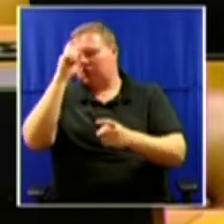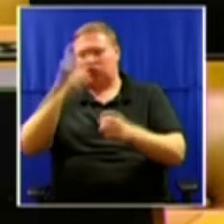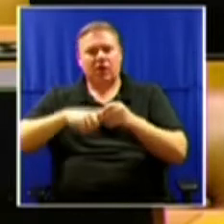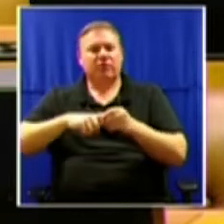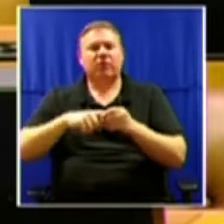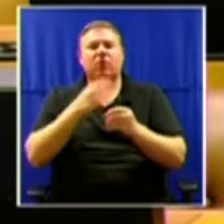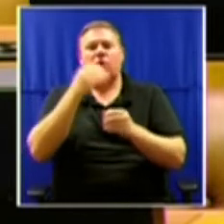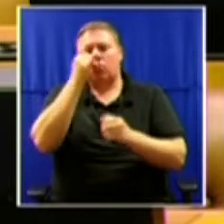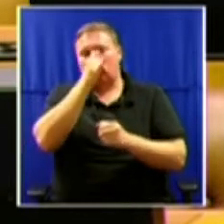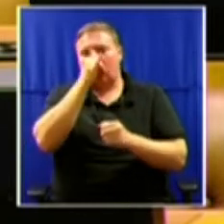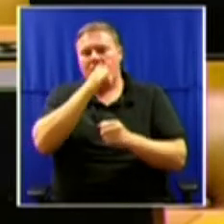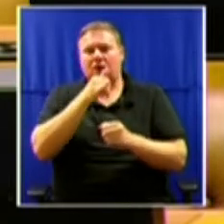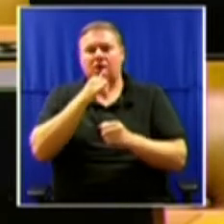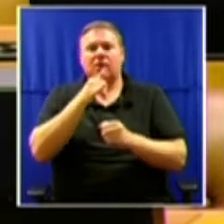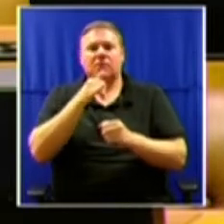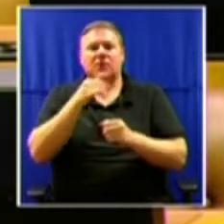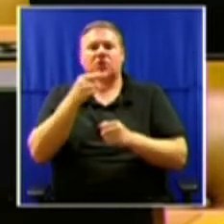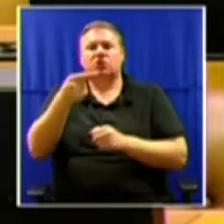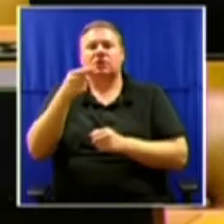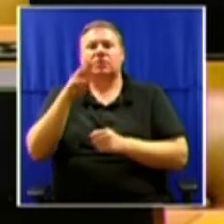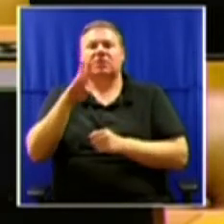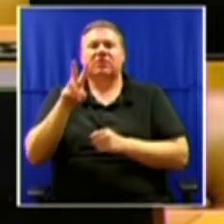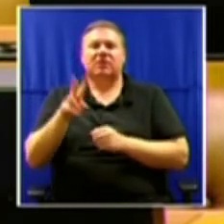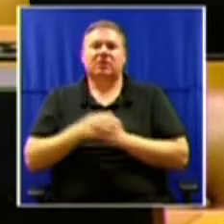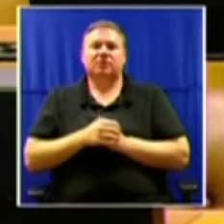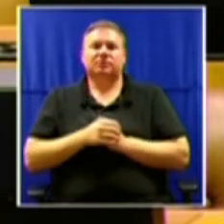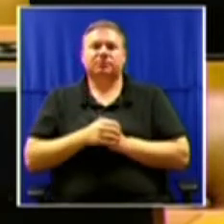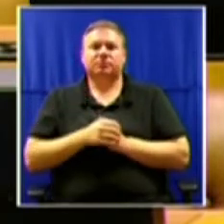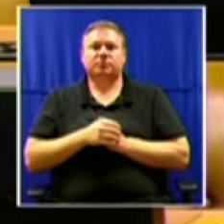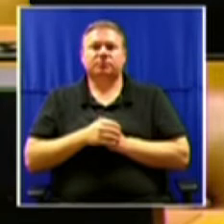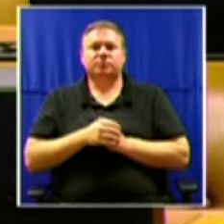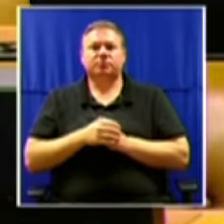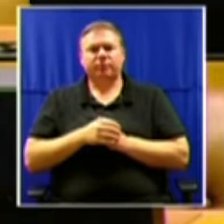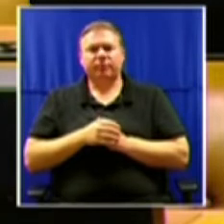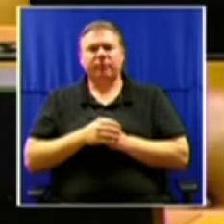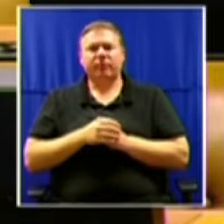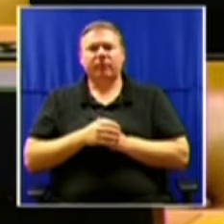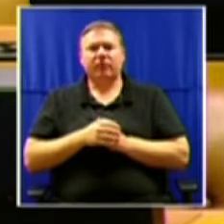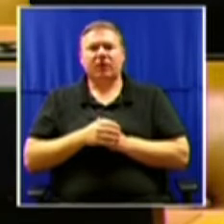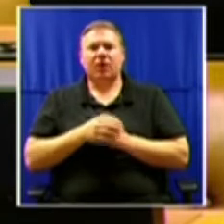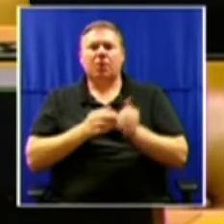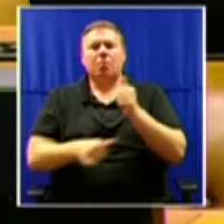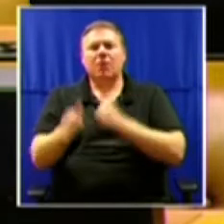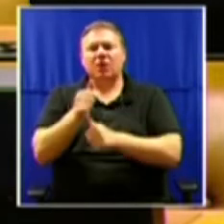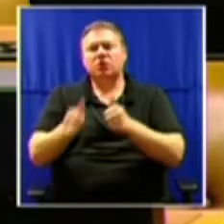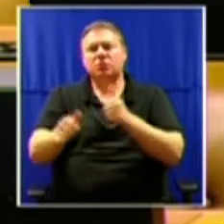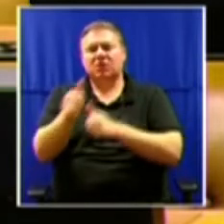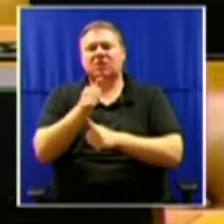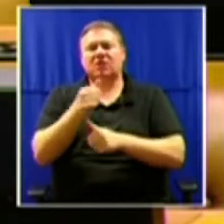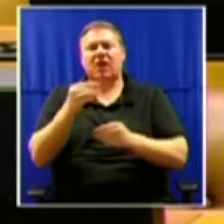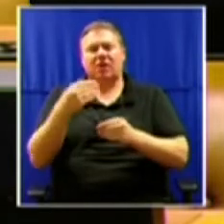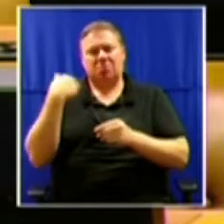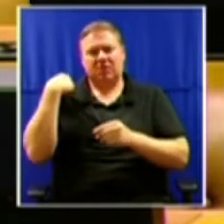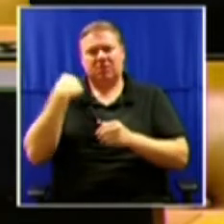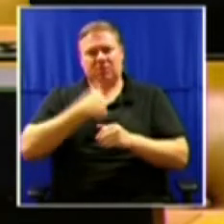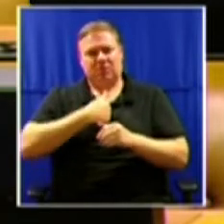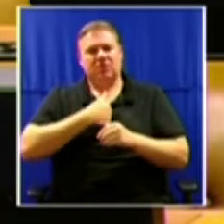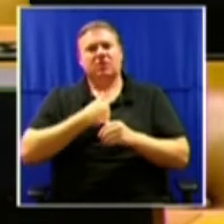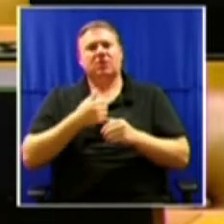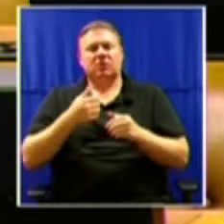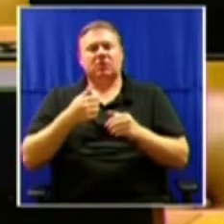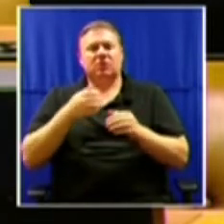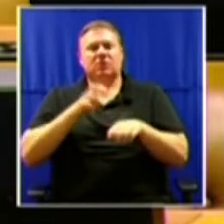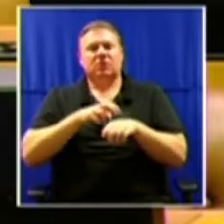National Commissioner and the management, we have agreed that we need to deal with what we term expeditious expulsion